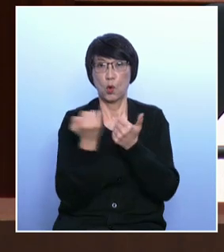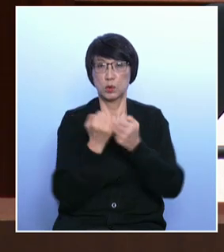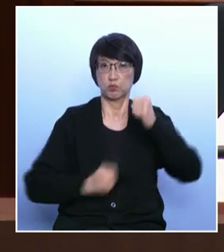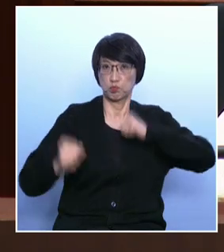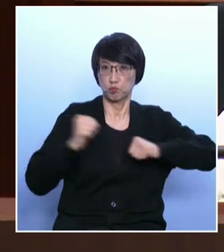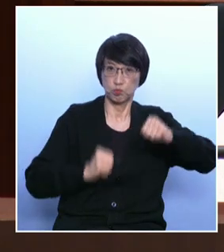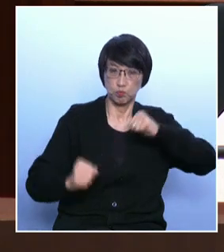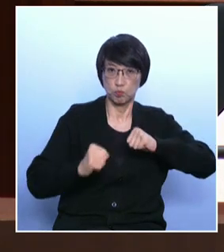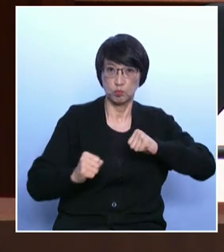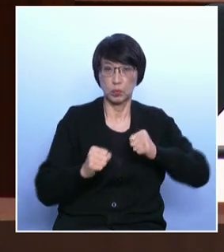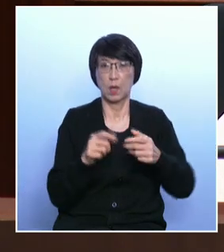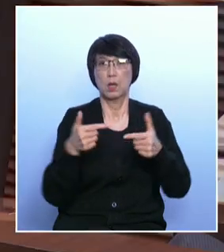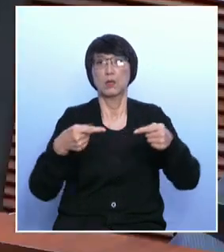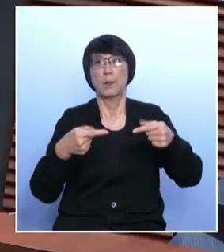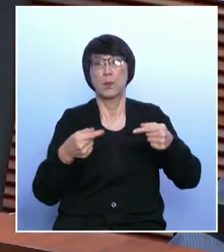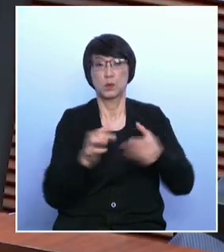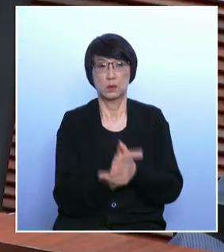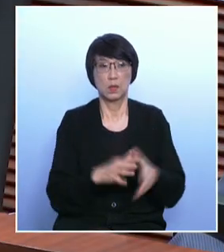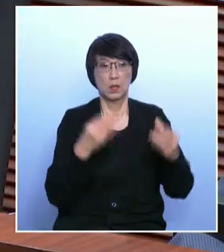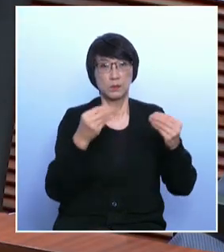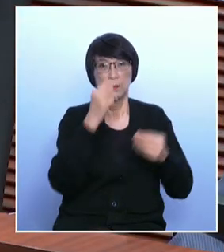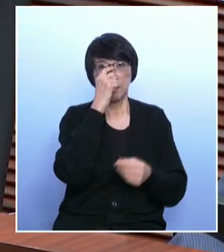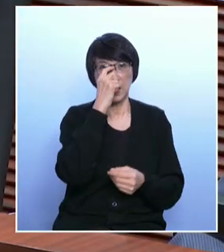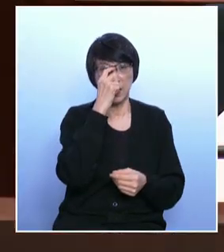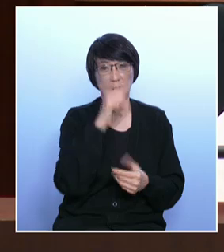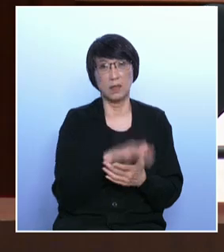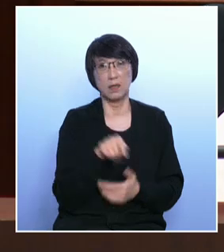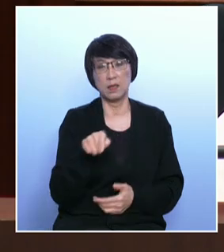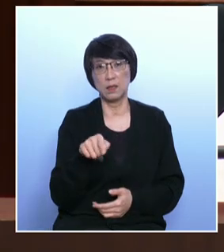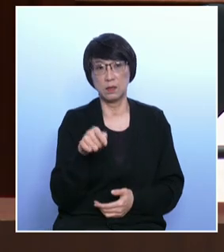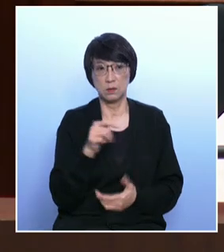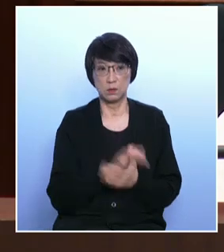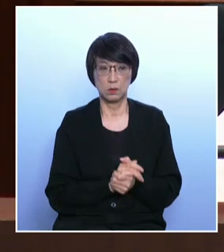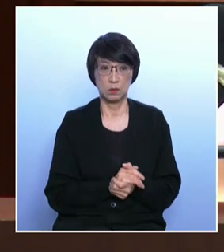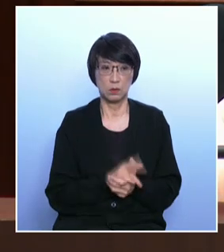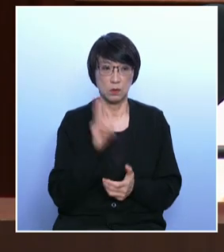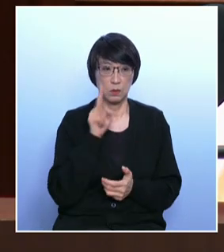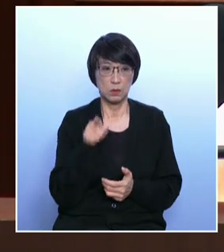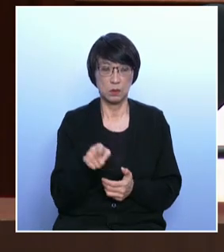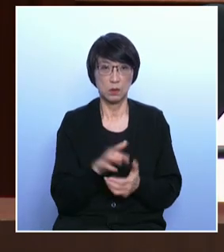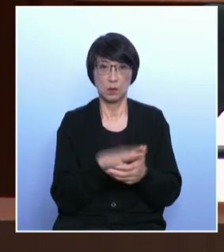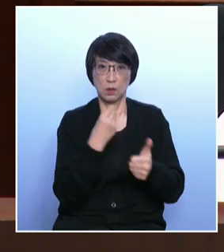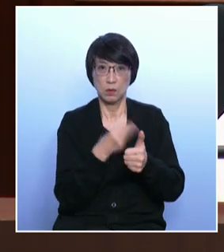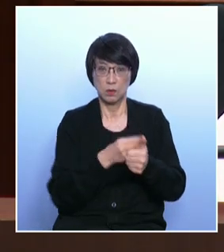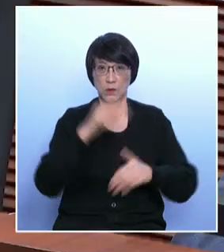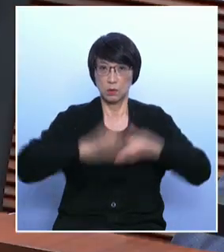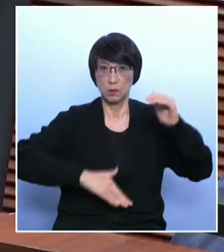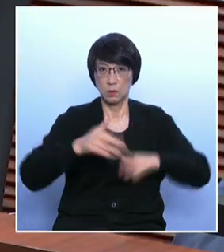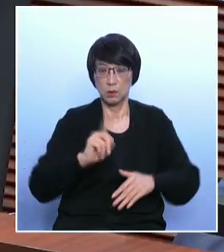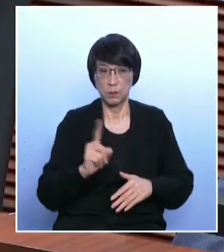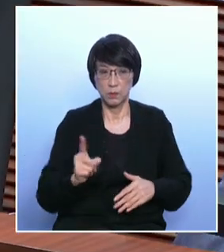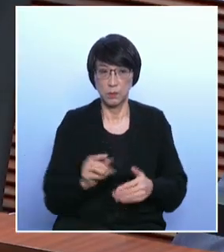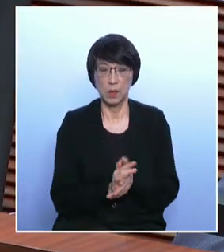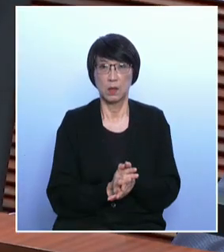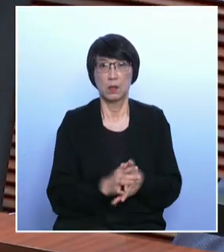whereas 5,300 square meters are for teaching and learning facilities, say clinical skills training room